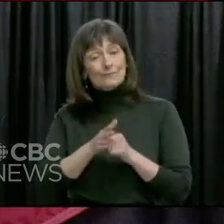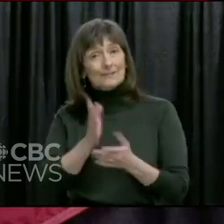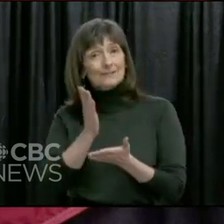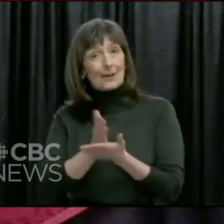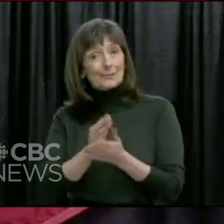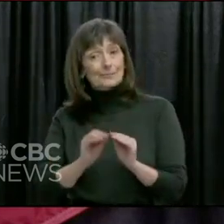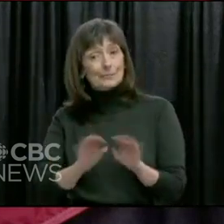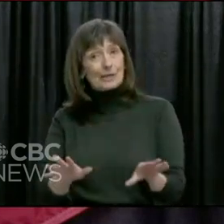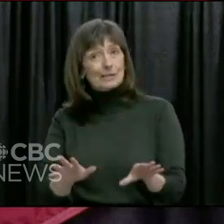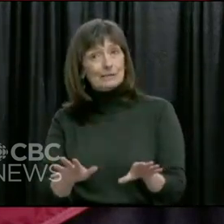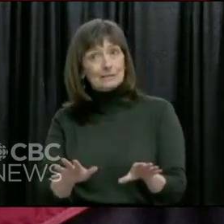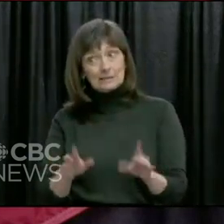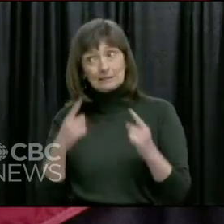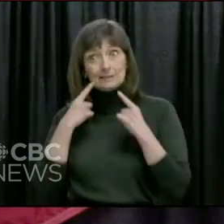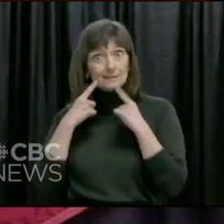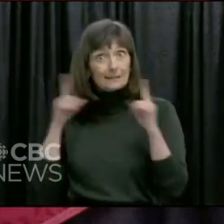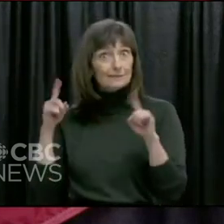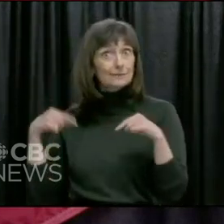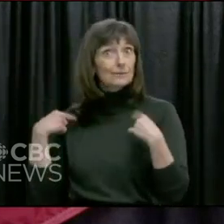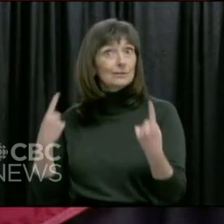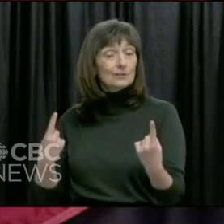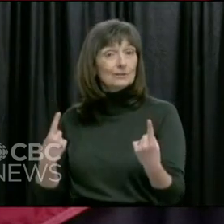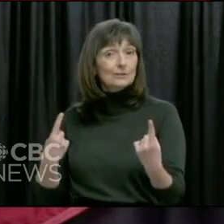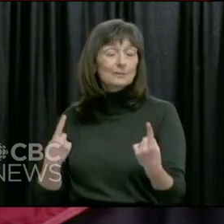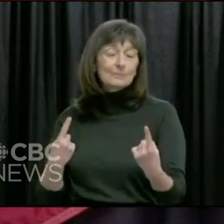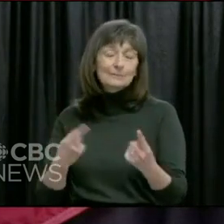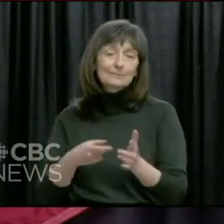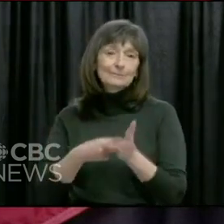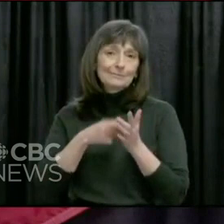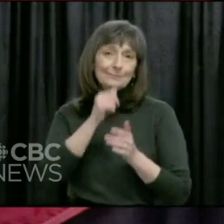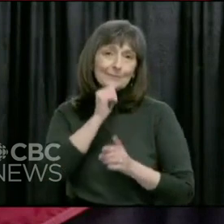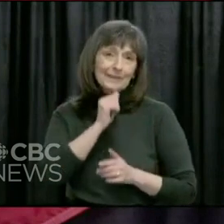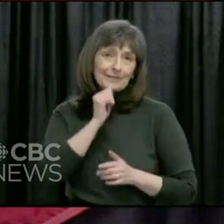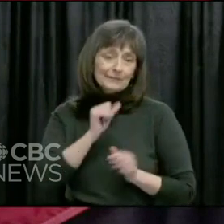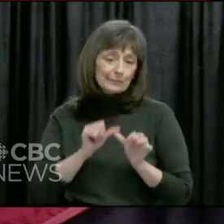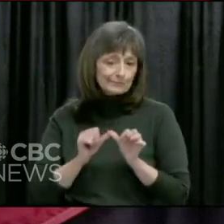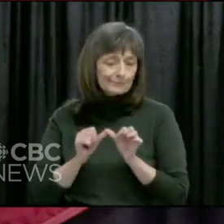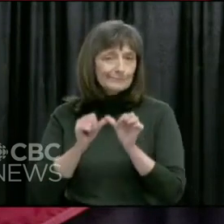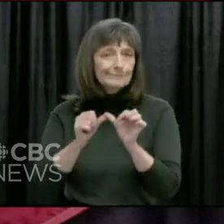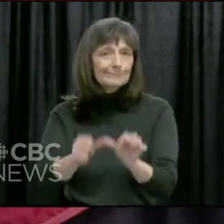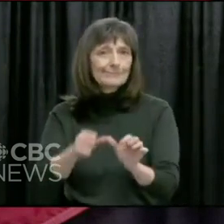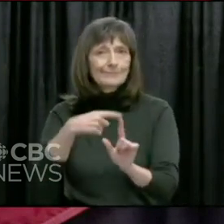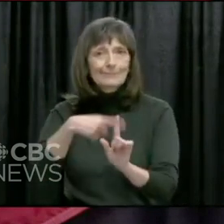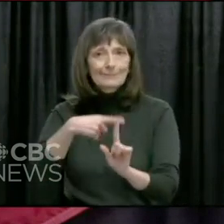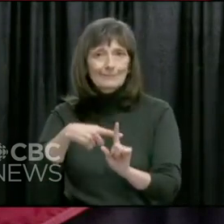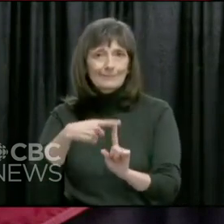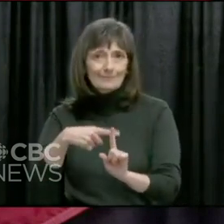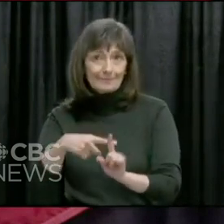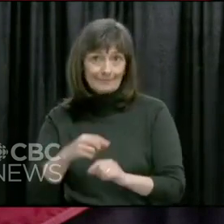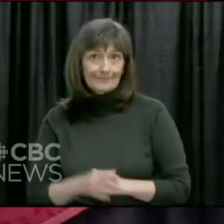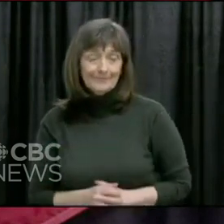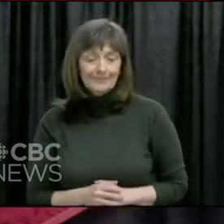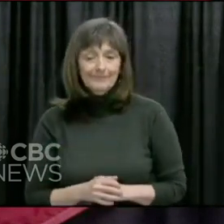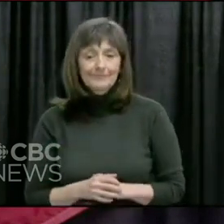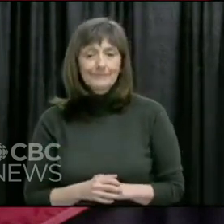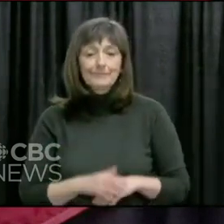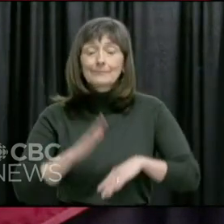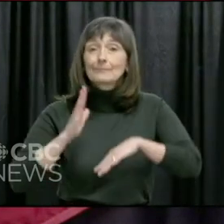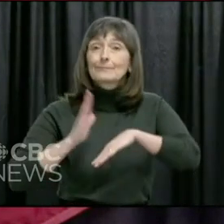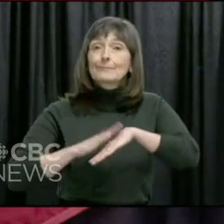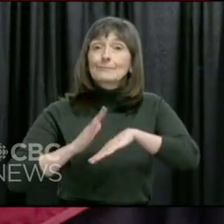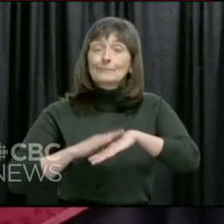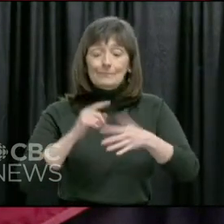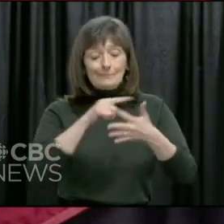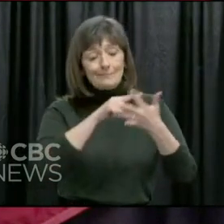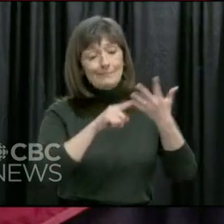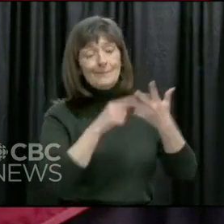province. The changes are working, and your patience is required to make sure we continue the success. The alert system that has been put